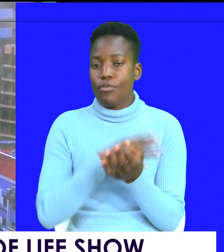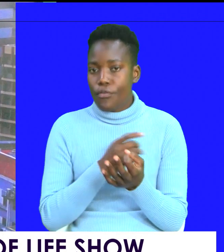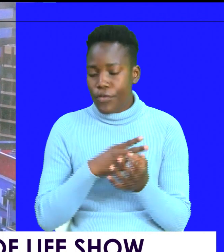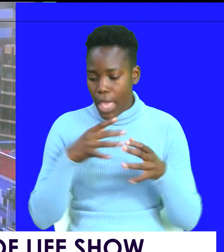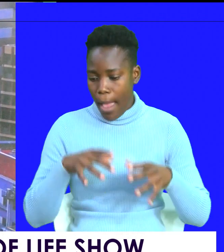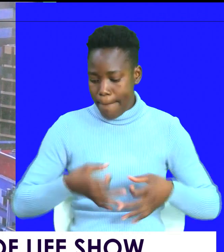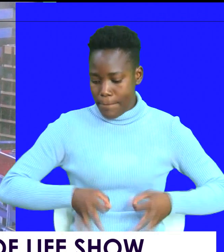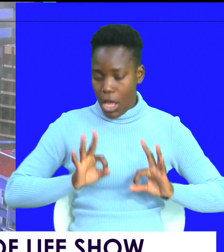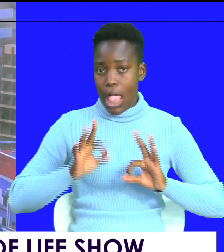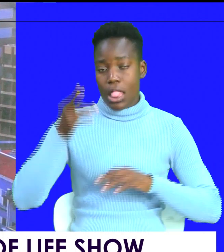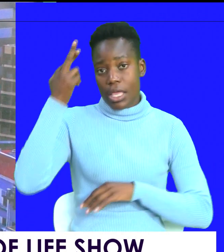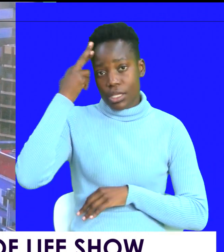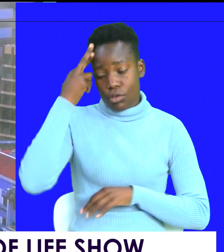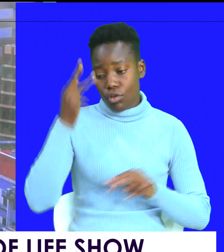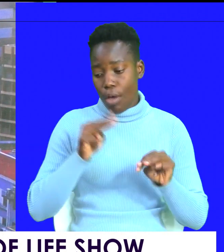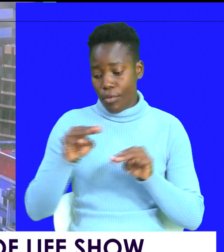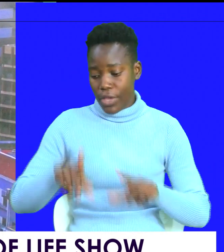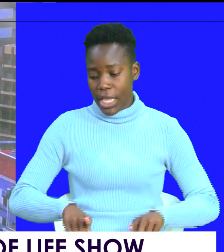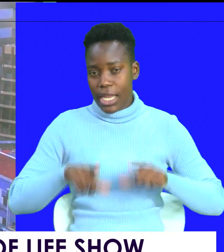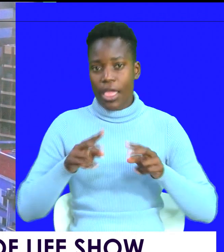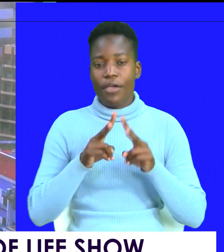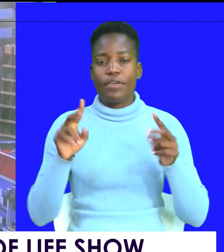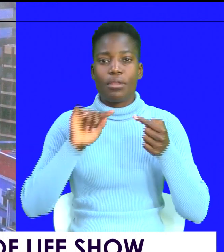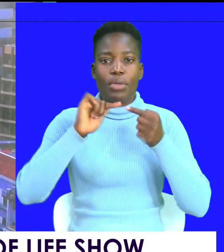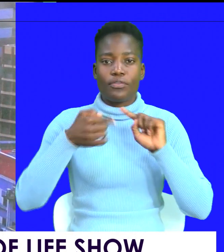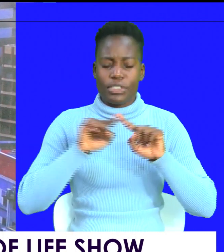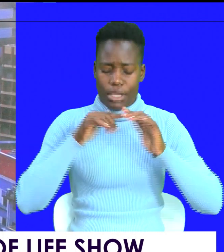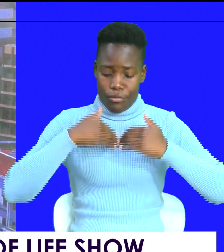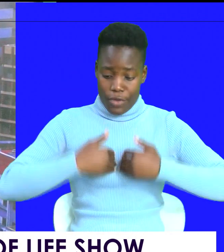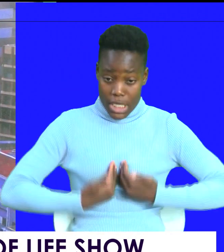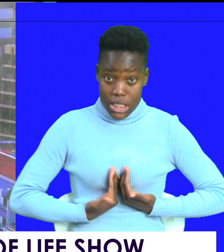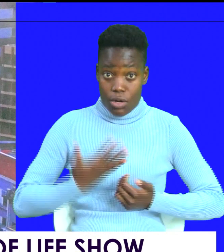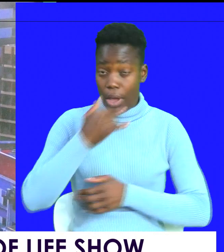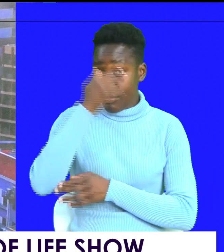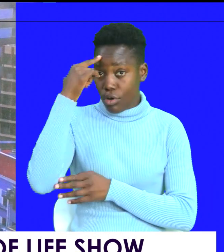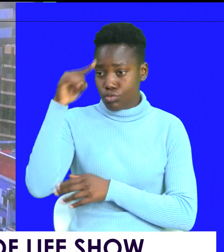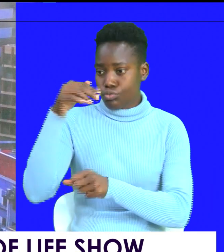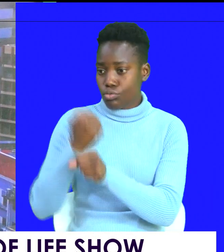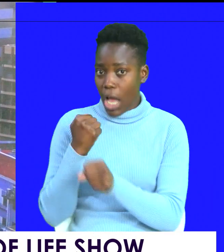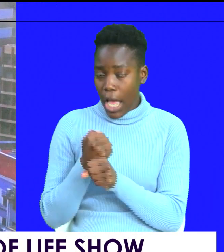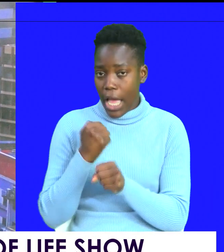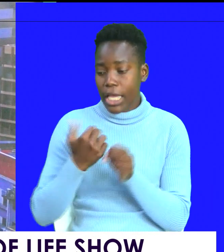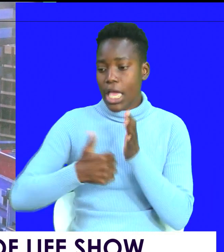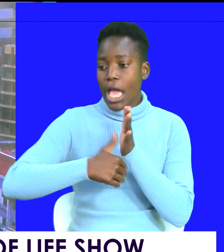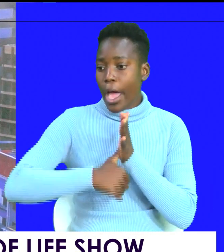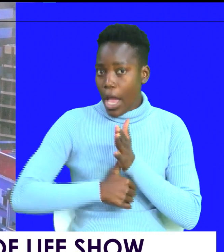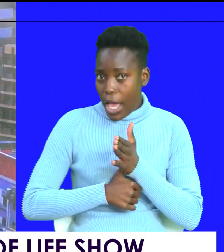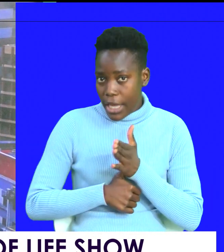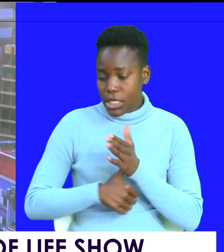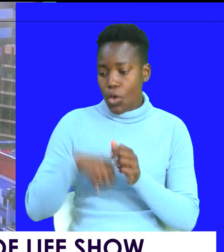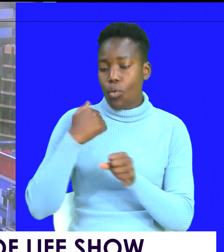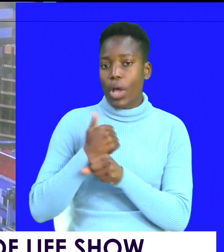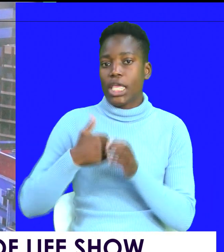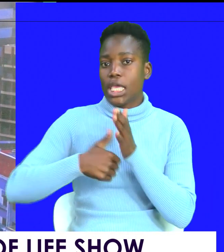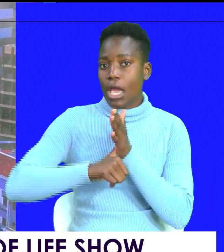That is why you are moving in life so painful and fatigued, because you are working hard. You are working so